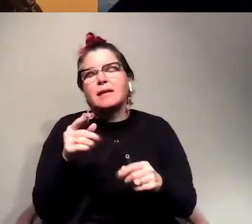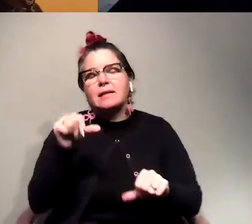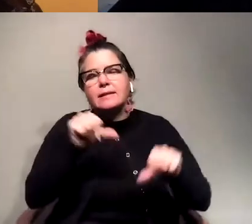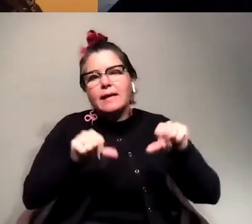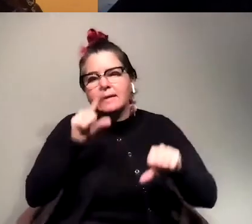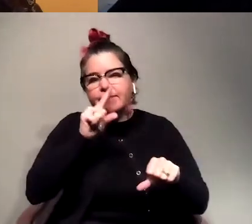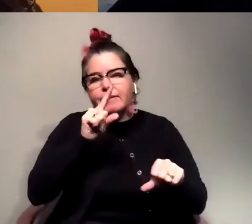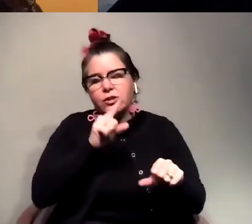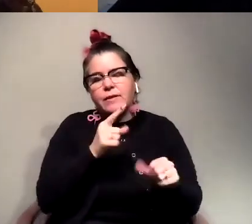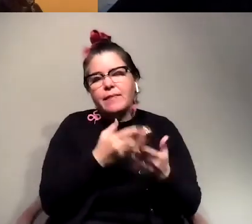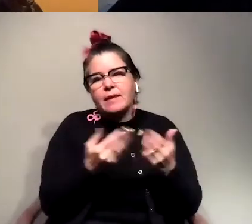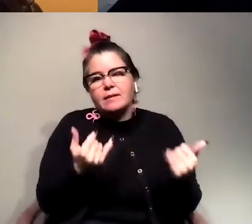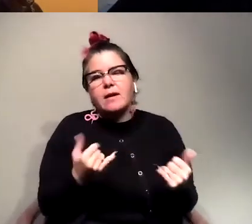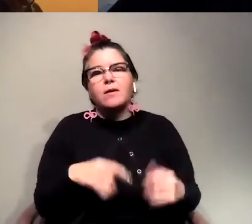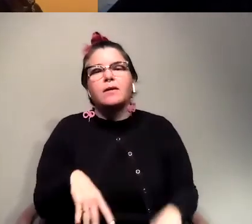and we start to look at,